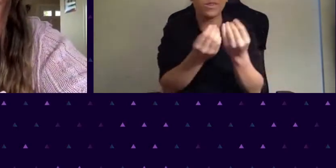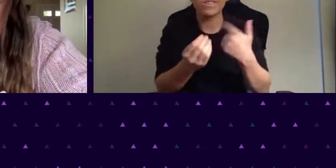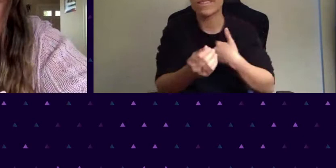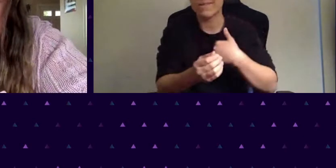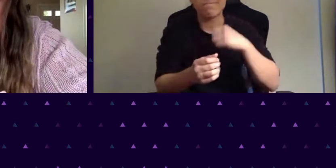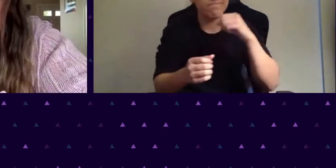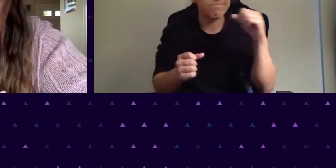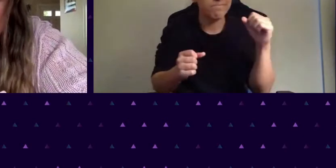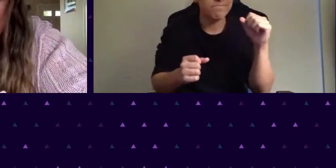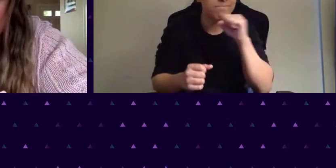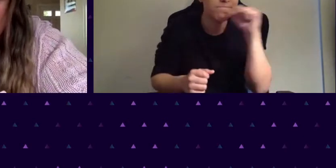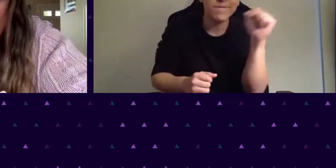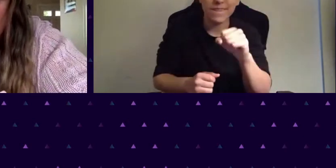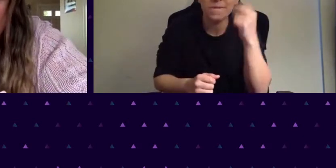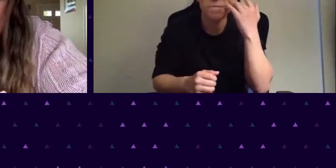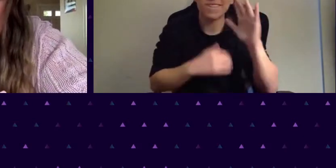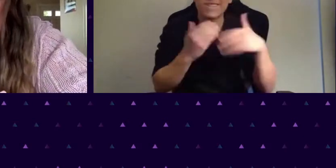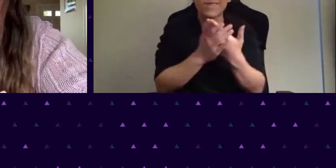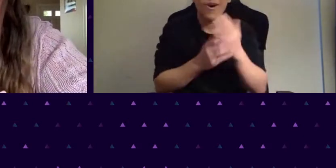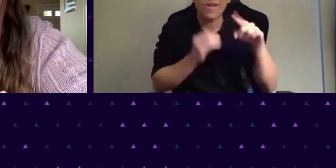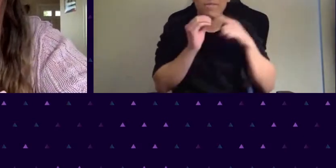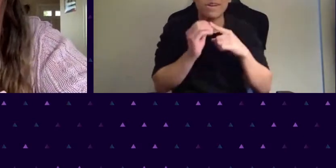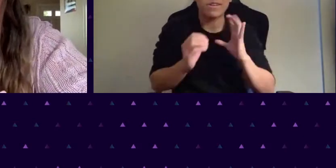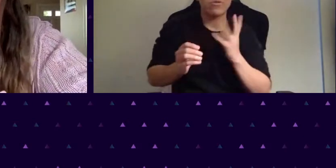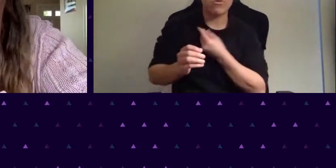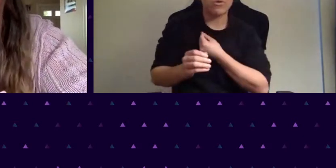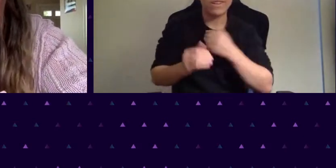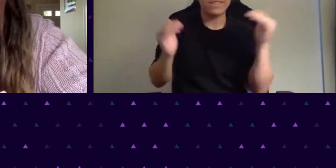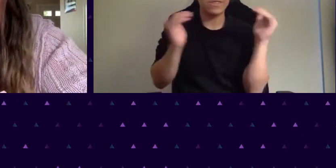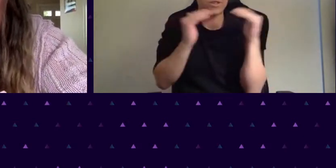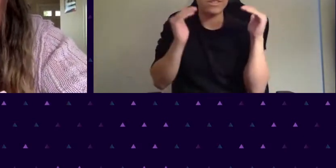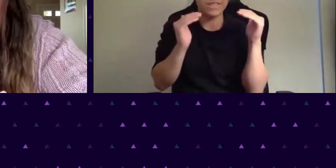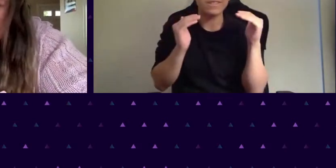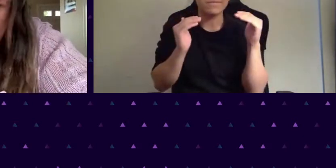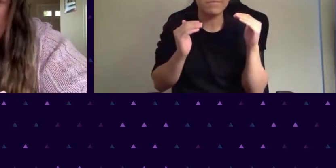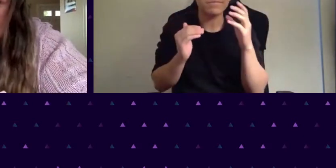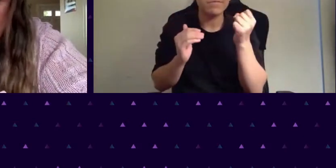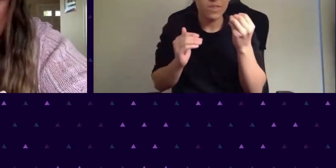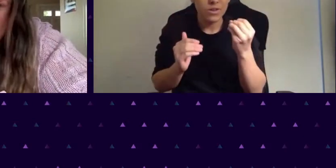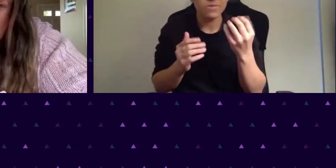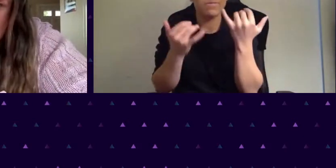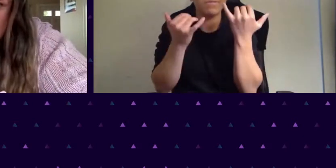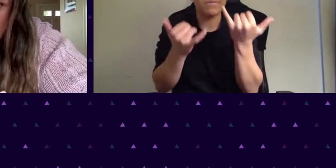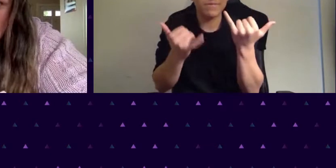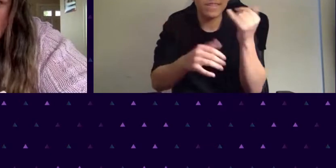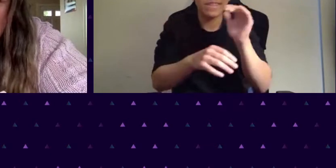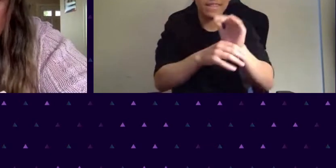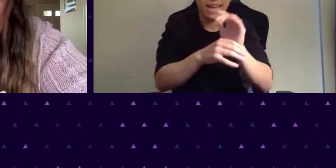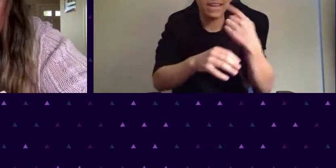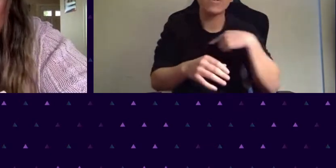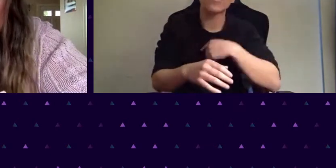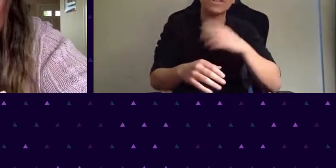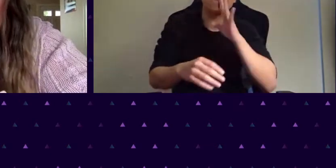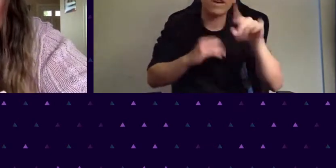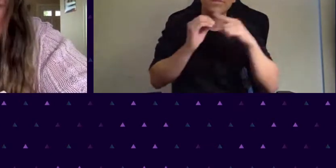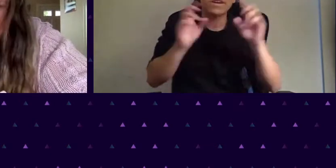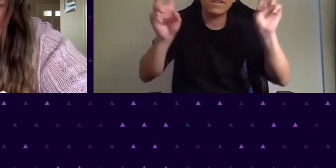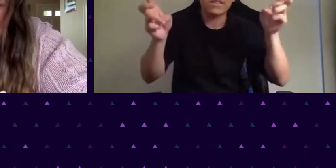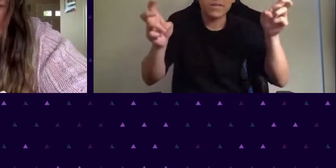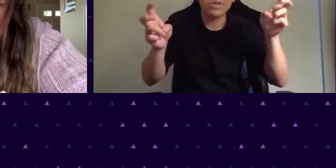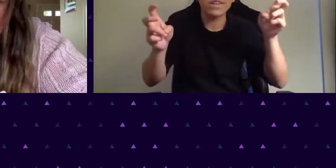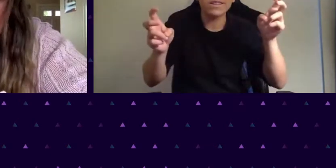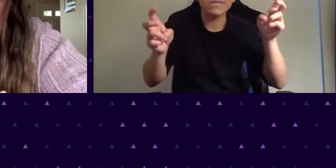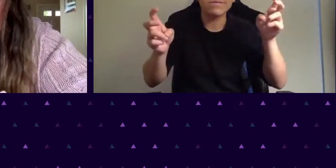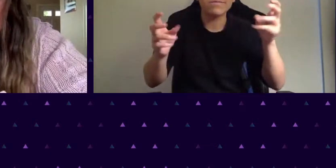are all about trans justice. And tonight we're going to be talking about a subject that is very near and dear to my heart, and it is about mental